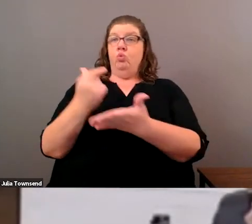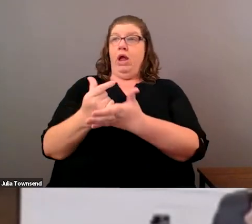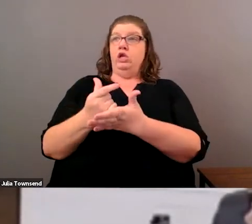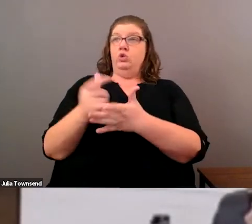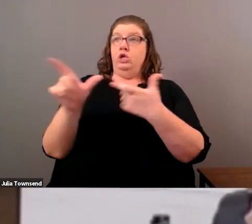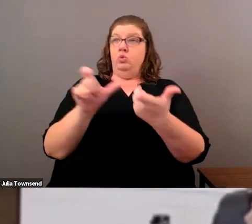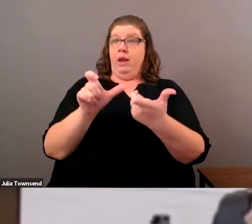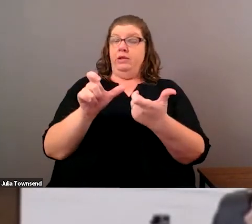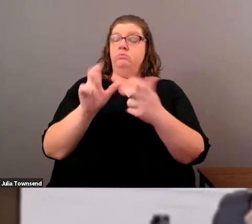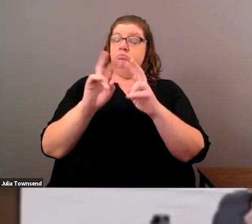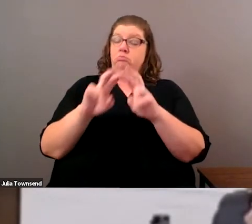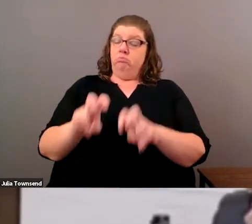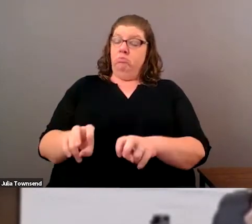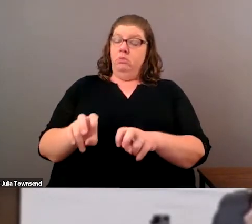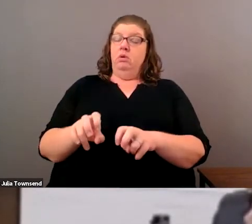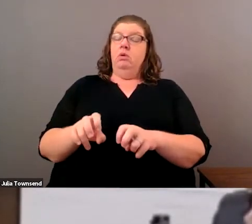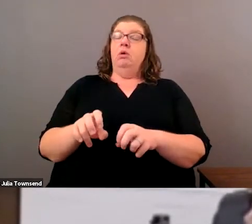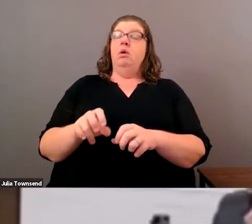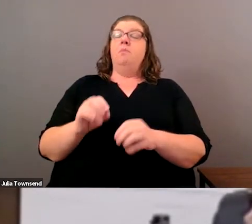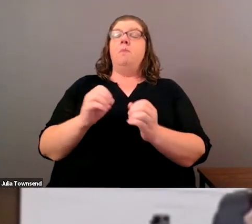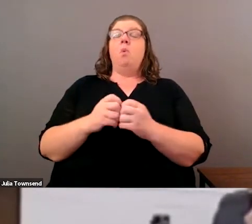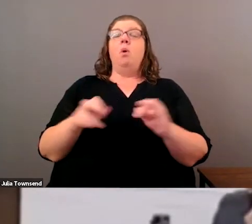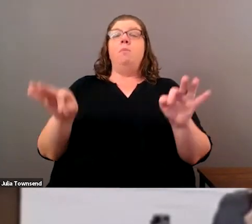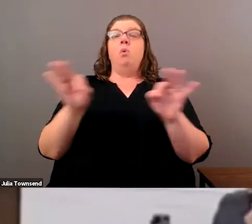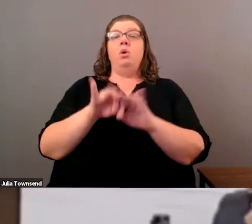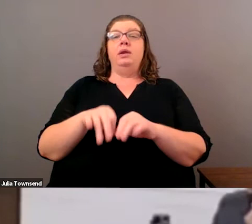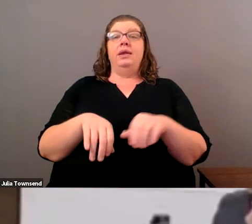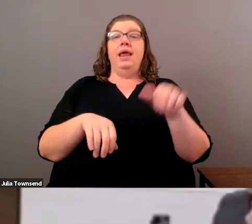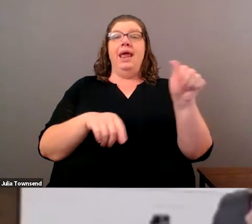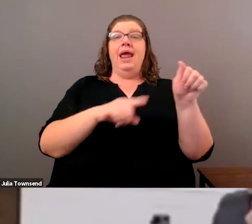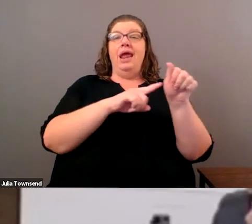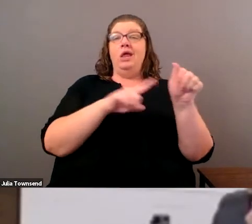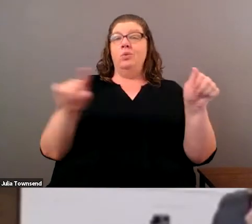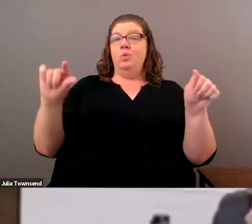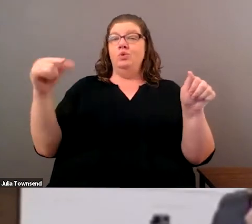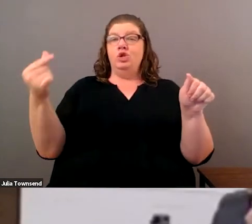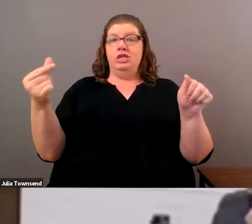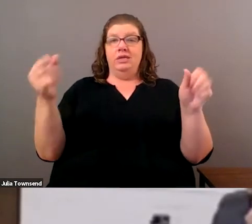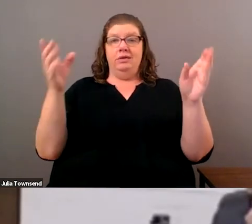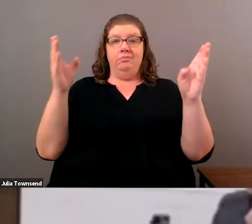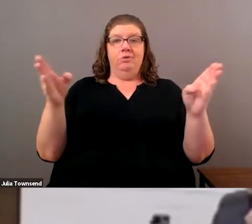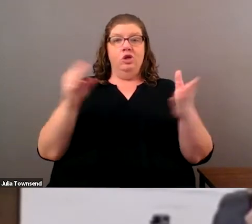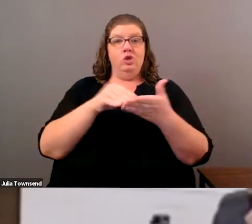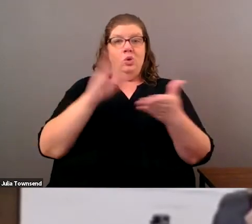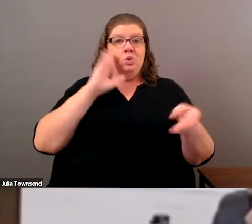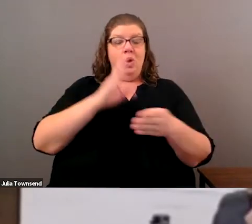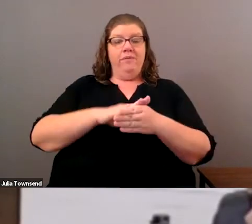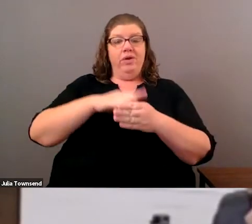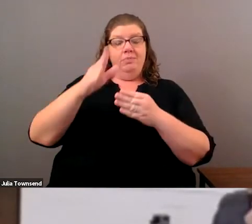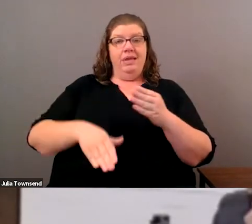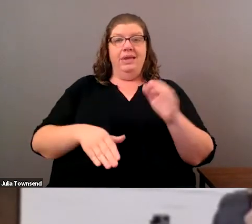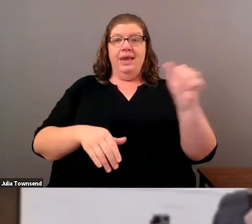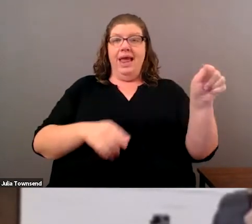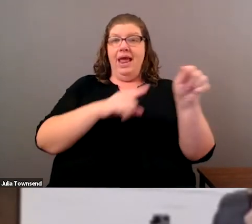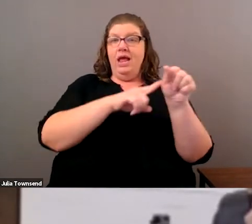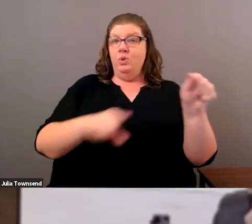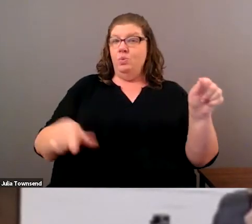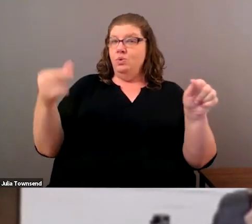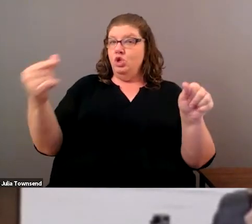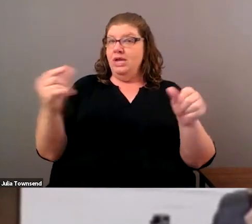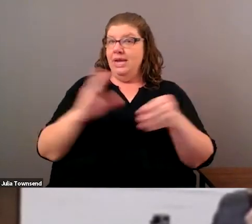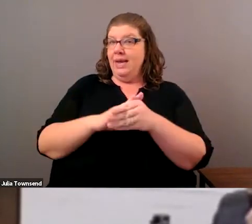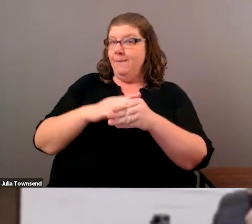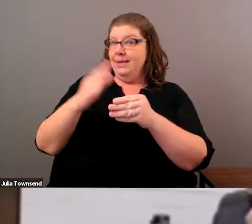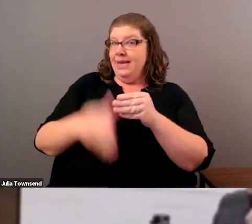more importantly, A through G, students who have successfully completed A through G, it was clear